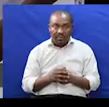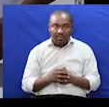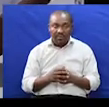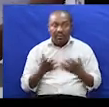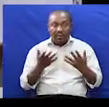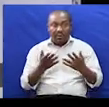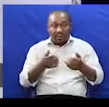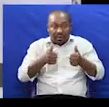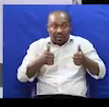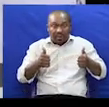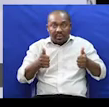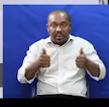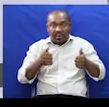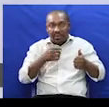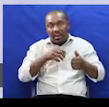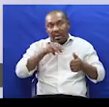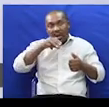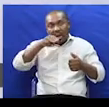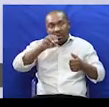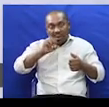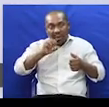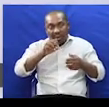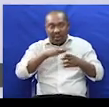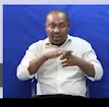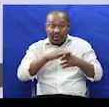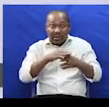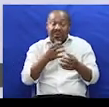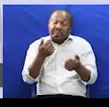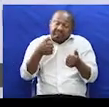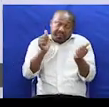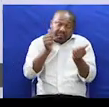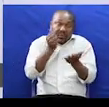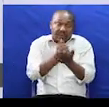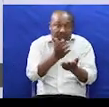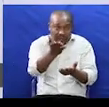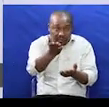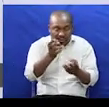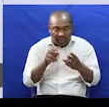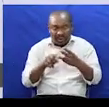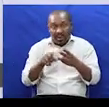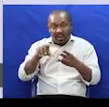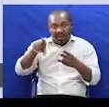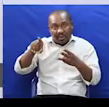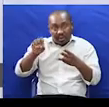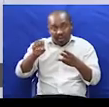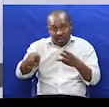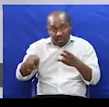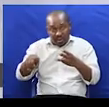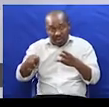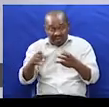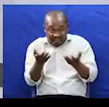So it depends. If methyl orange is easier for you, use it. If phenolphthalein is easy, use it. For a case